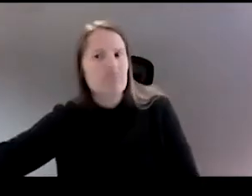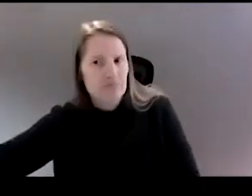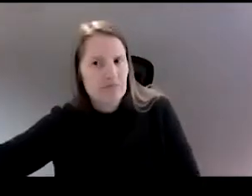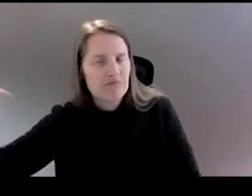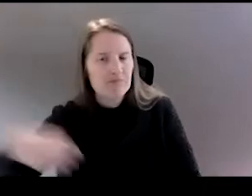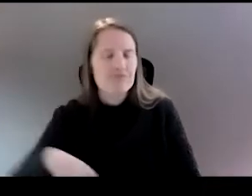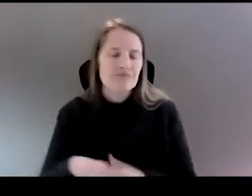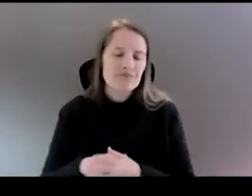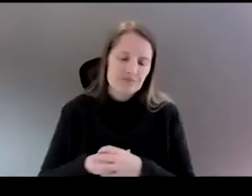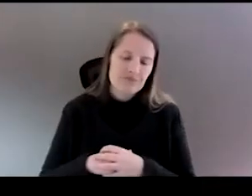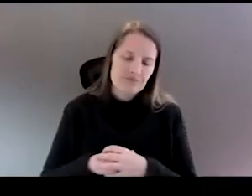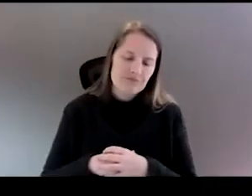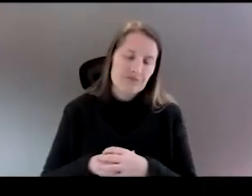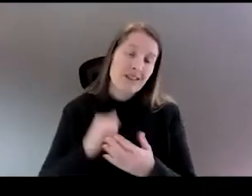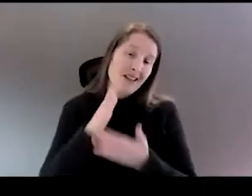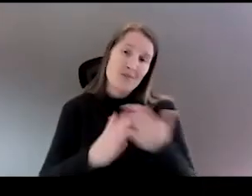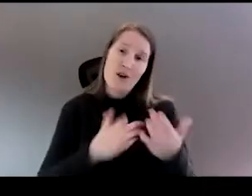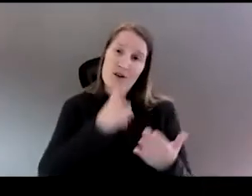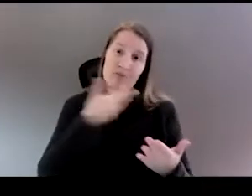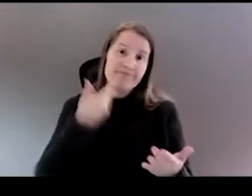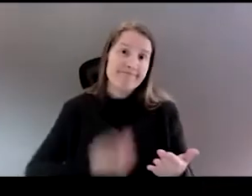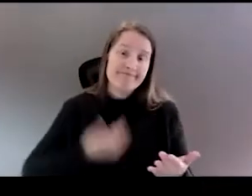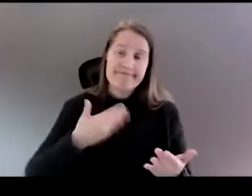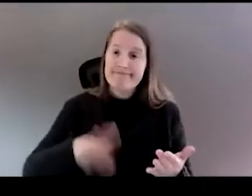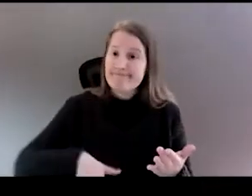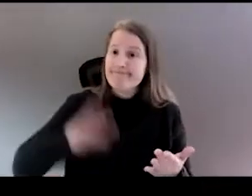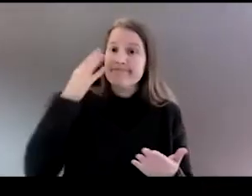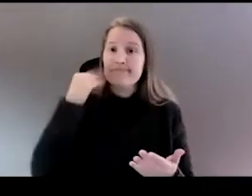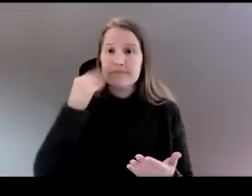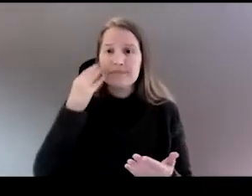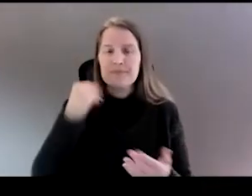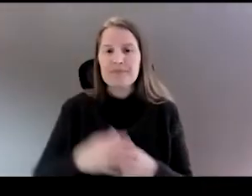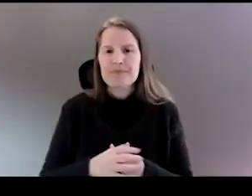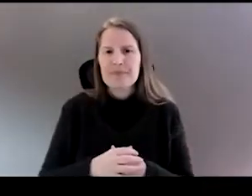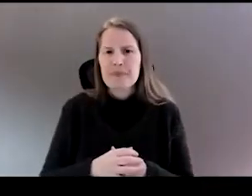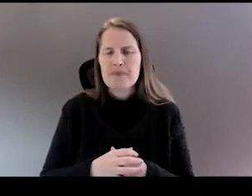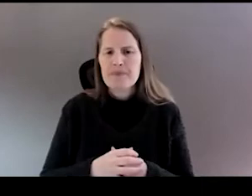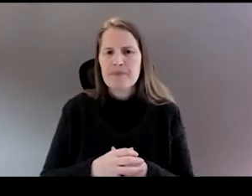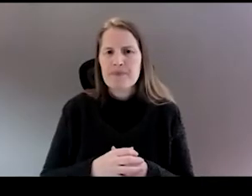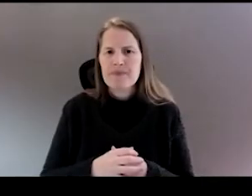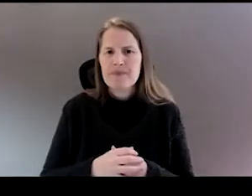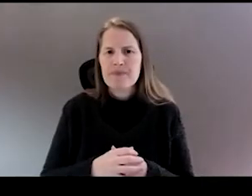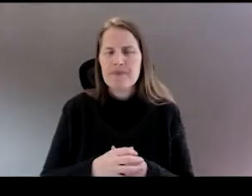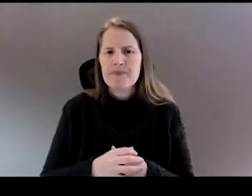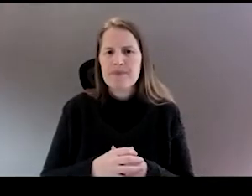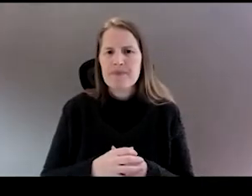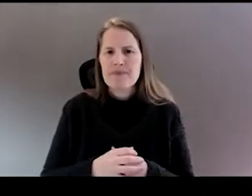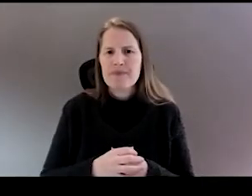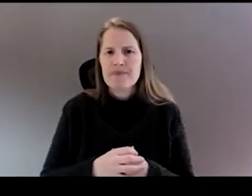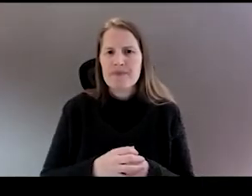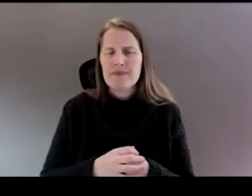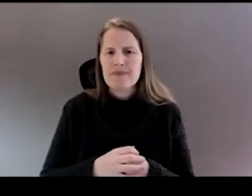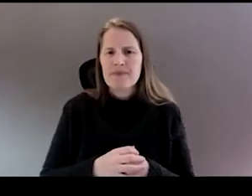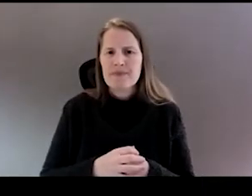of my makeup. I think I've fought it, or really tried to work